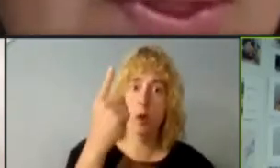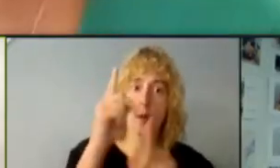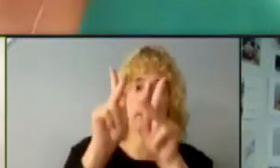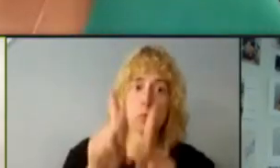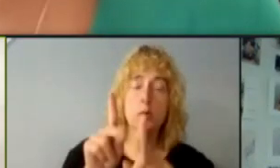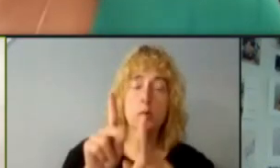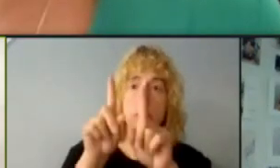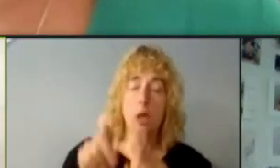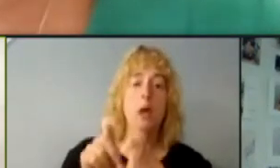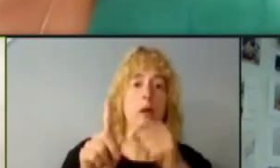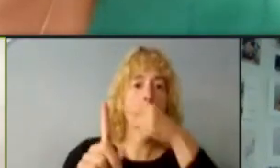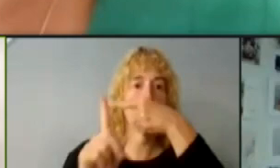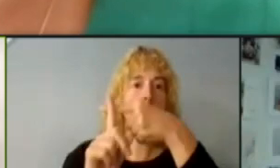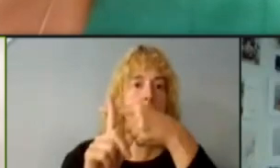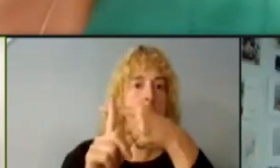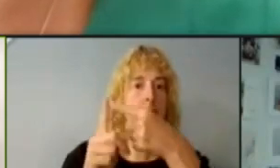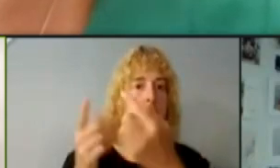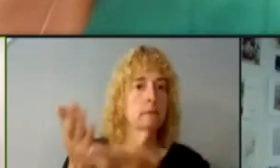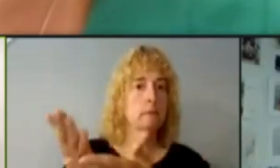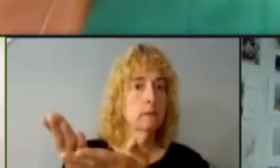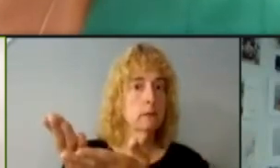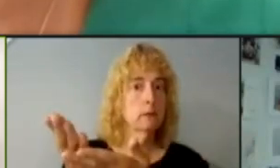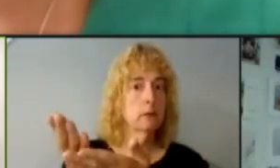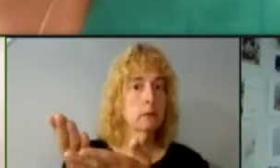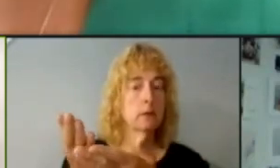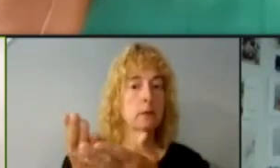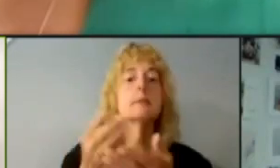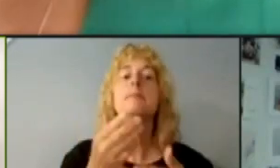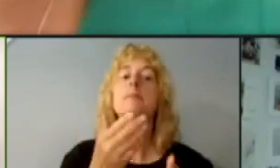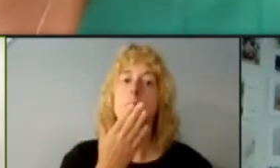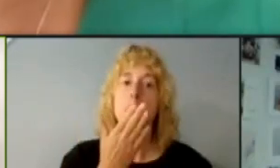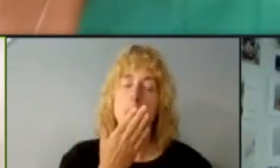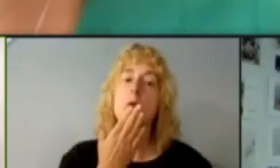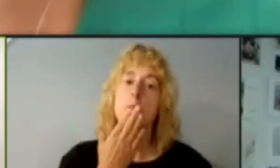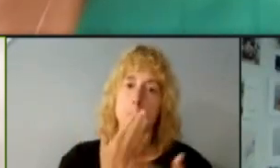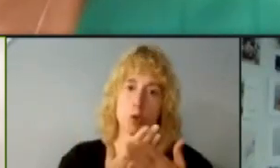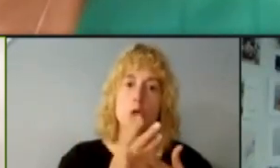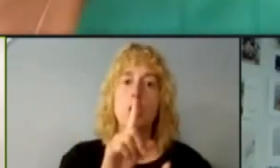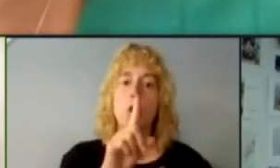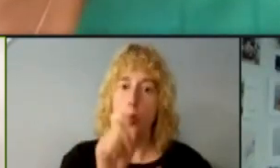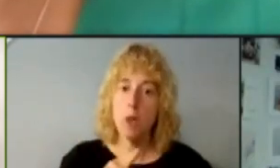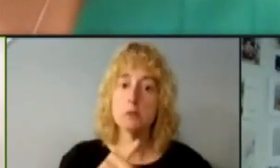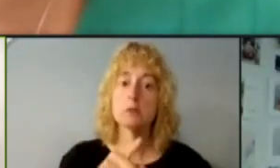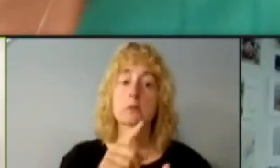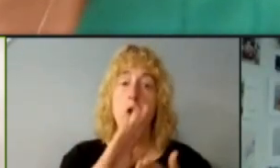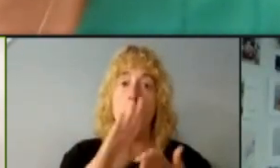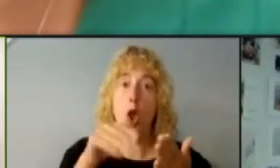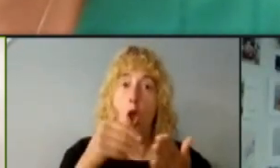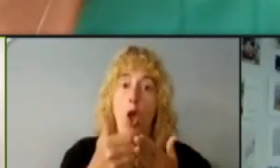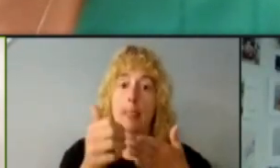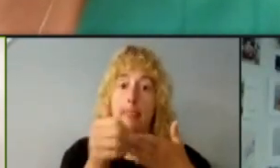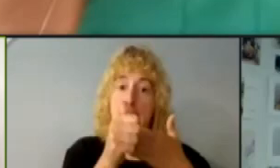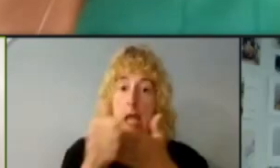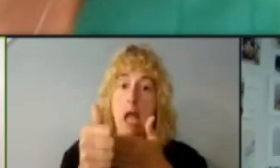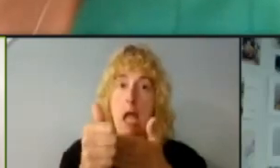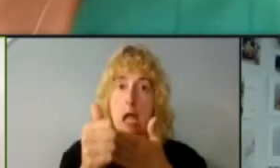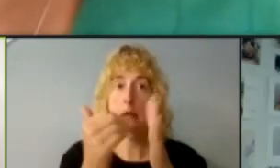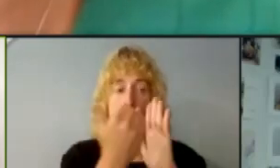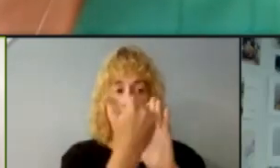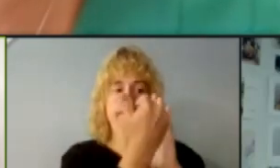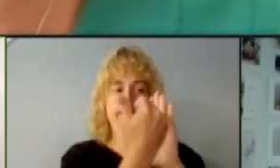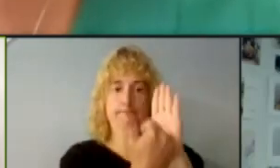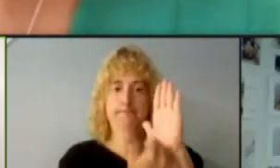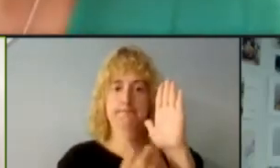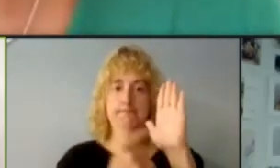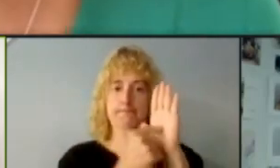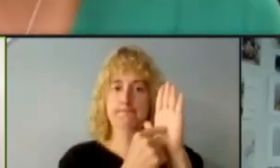Yes, so I think that is a great question. And all of the guidance is in the Michigan return to school